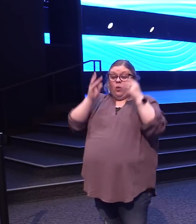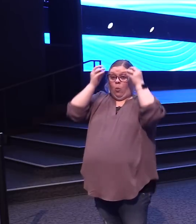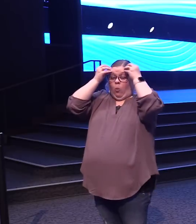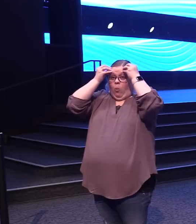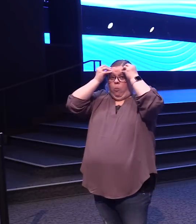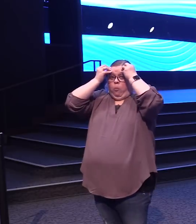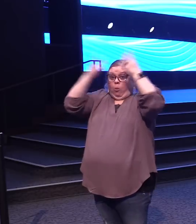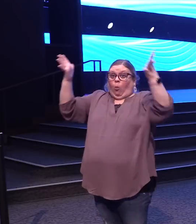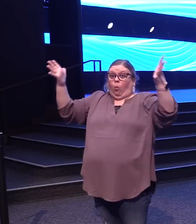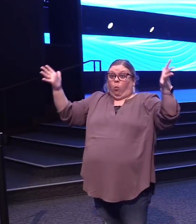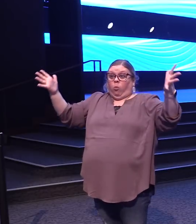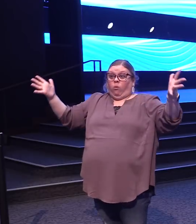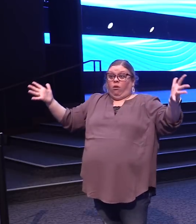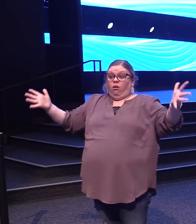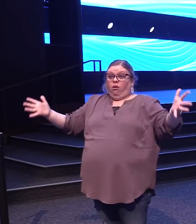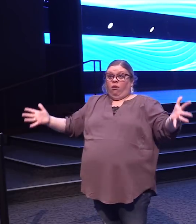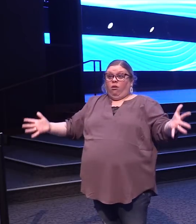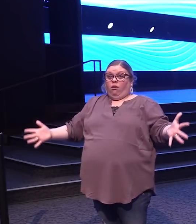Boom!